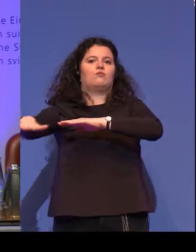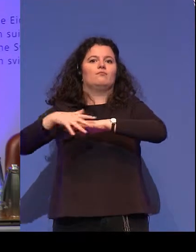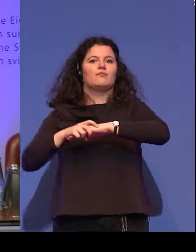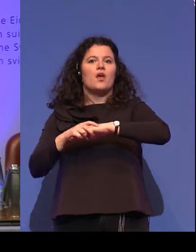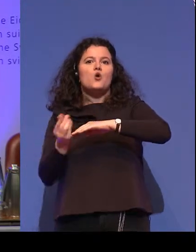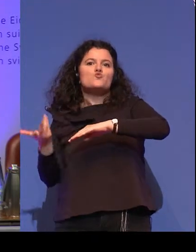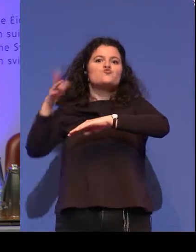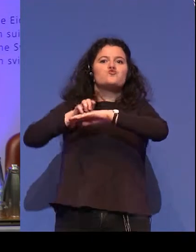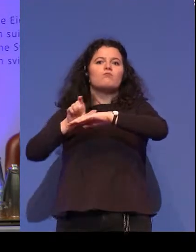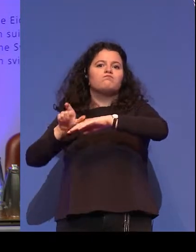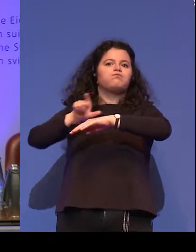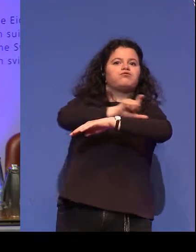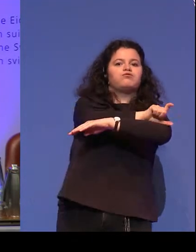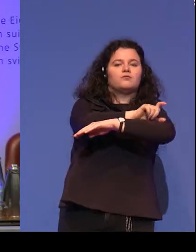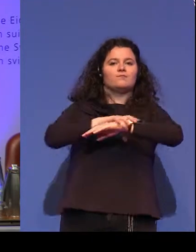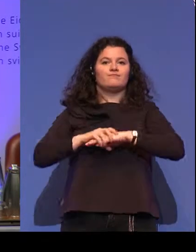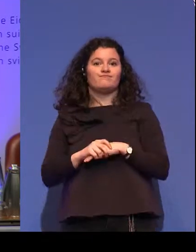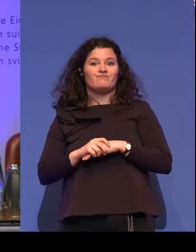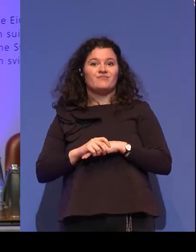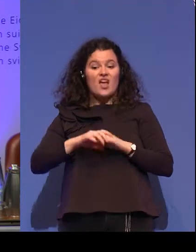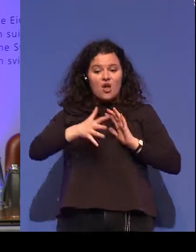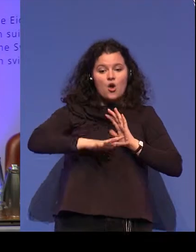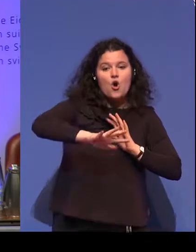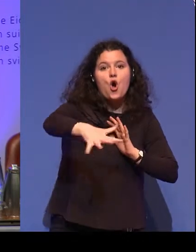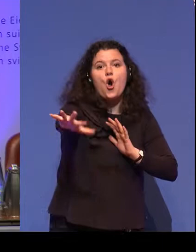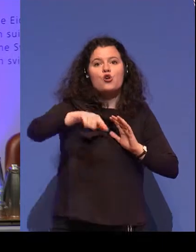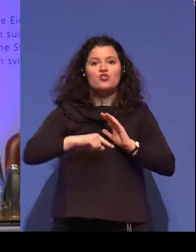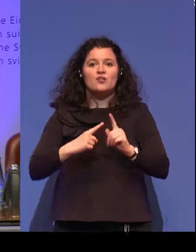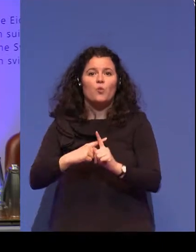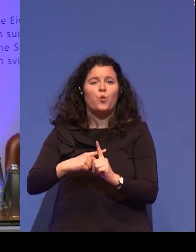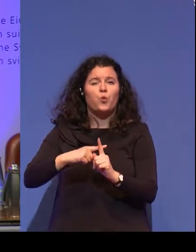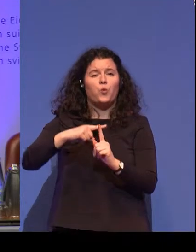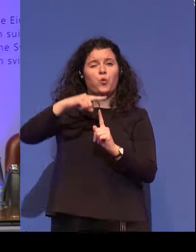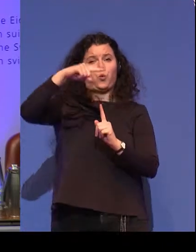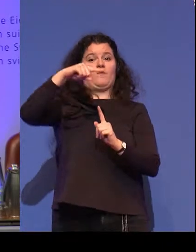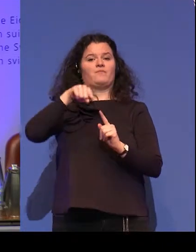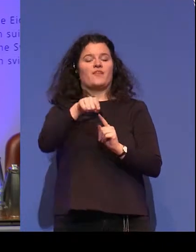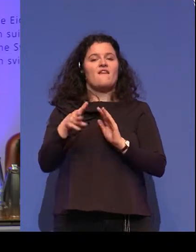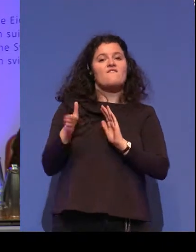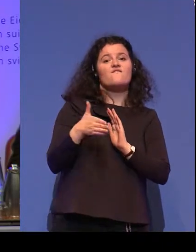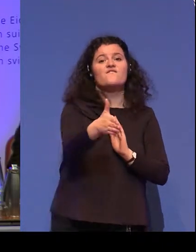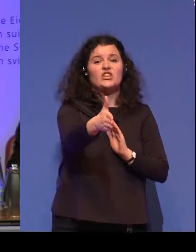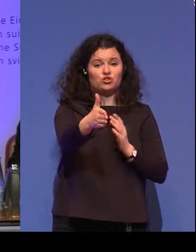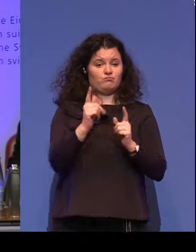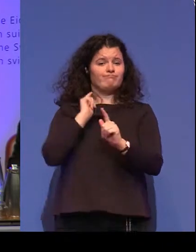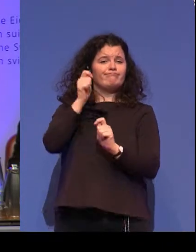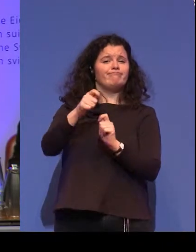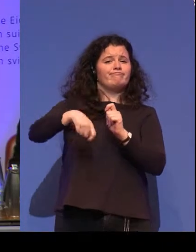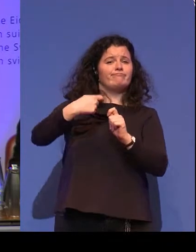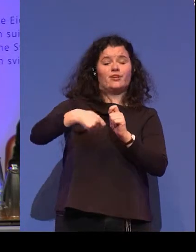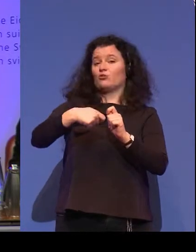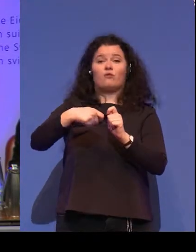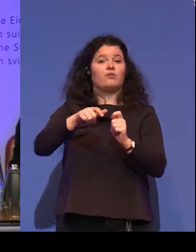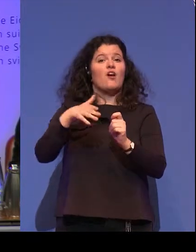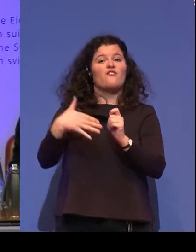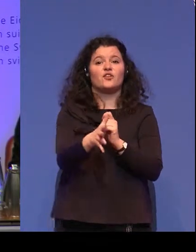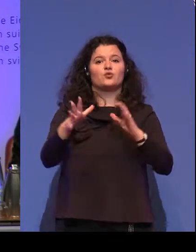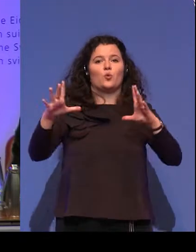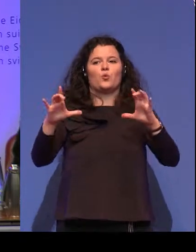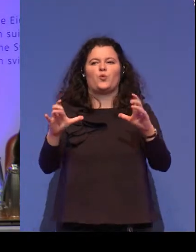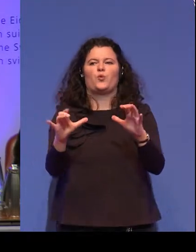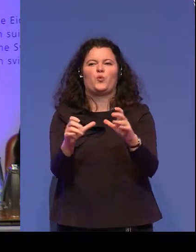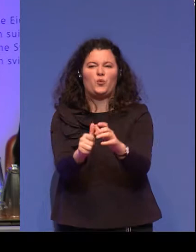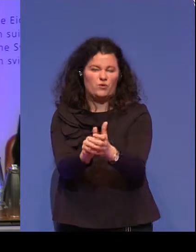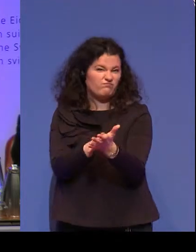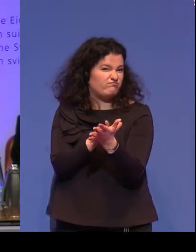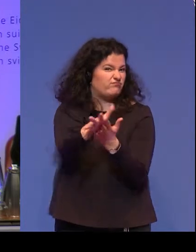extinction. As oceans become warmer, the fisheries that feed 3.1 billion people are being depleted. So my